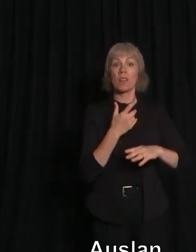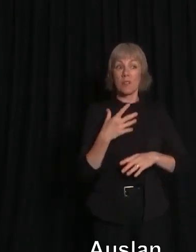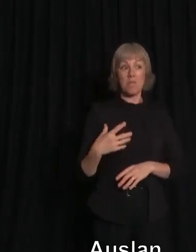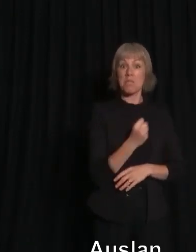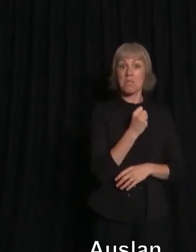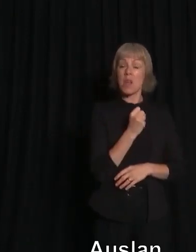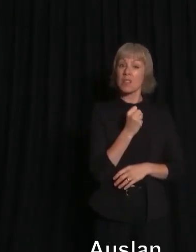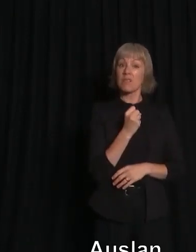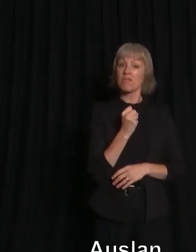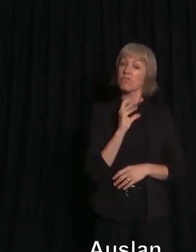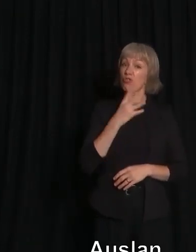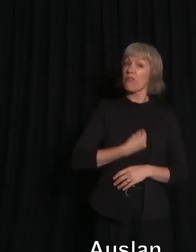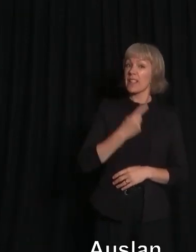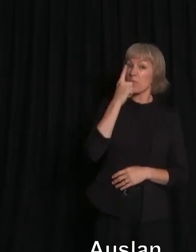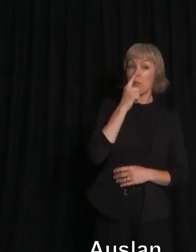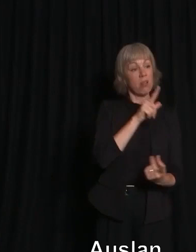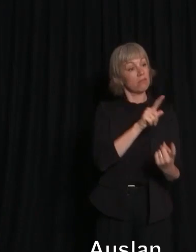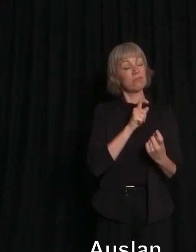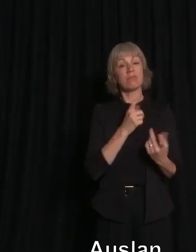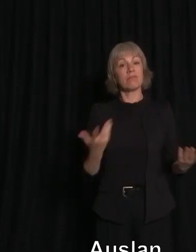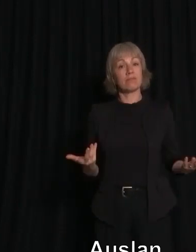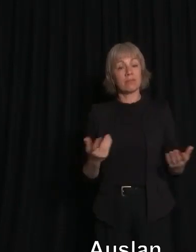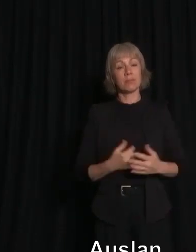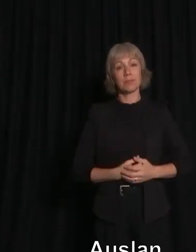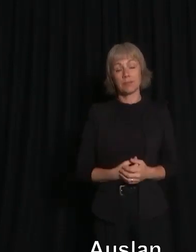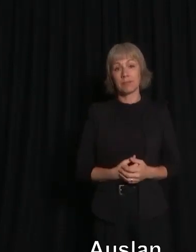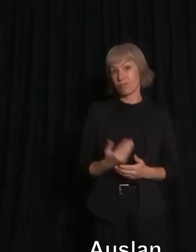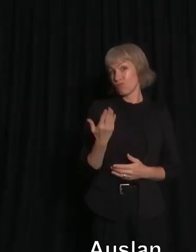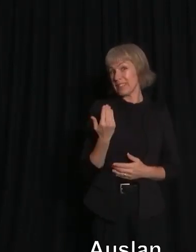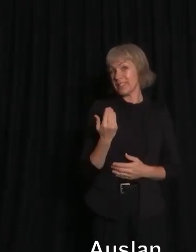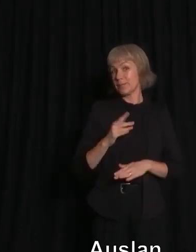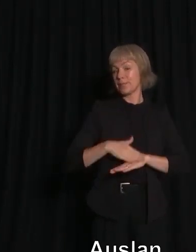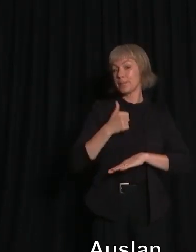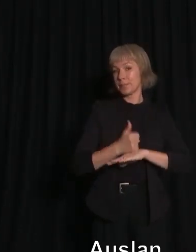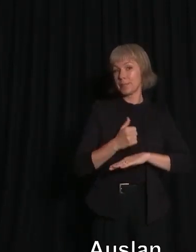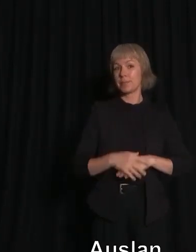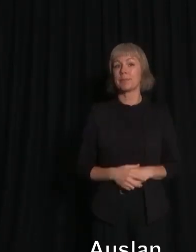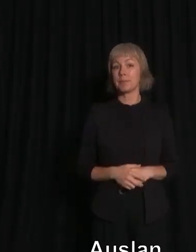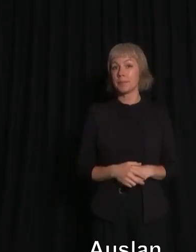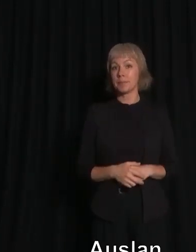be dedicated to trans people. And